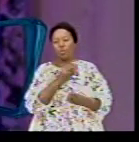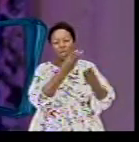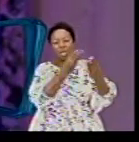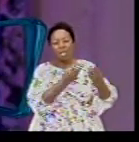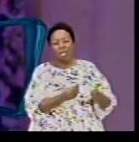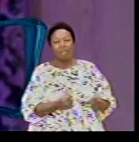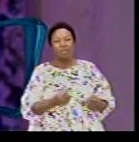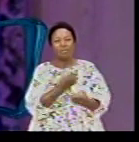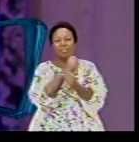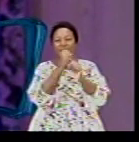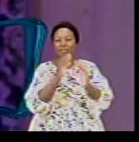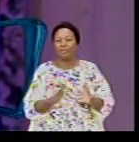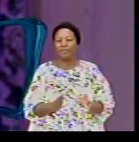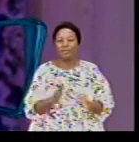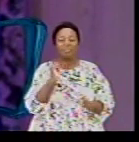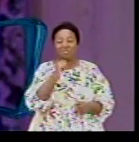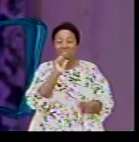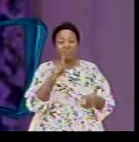He will not pass you by.